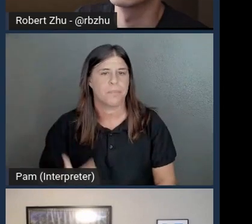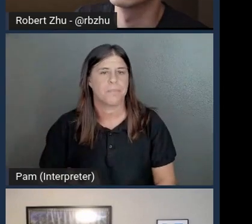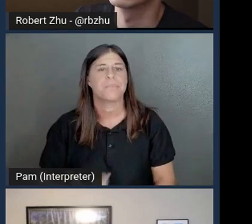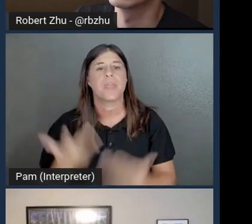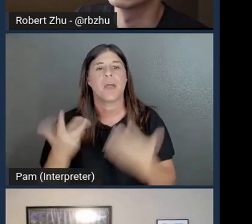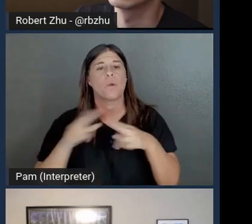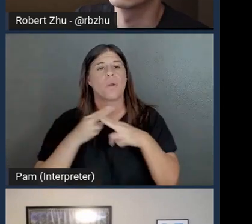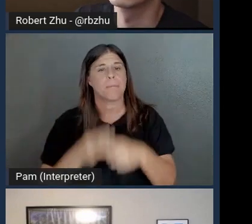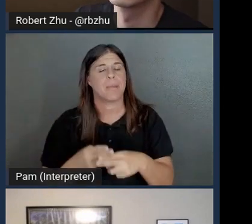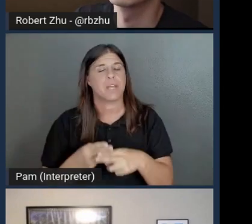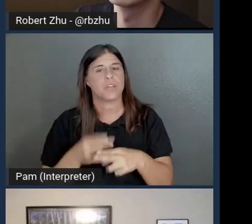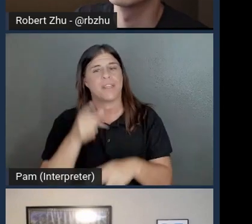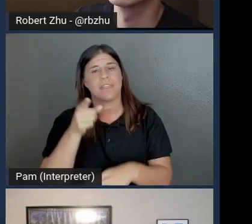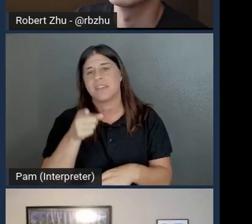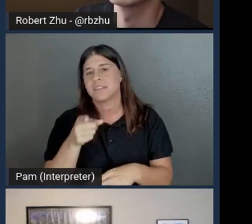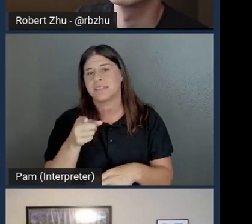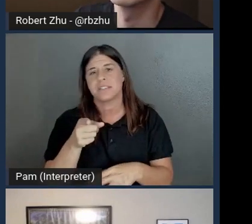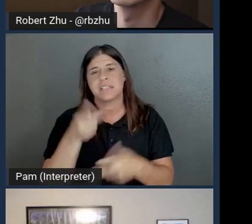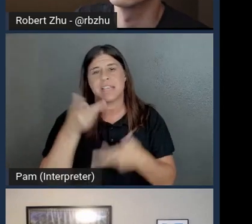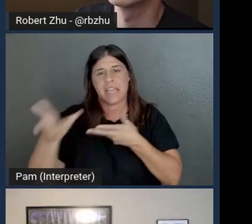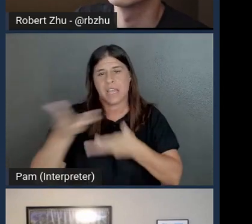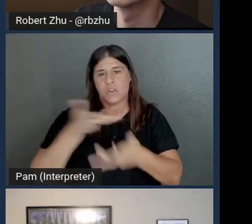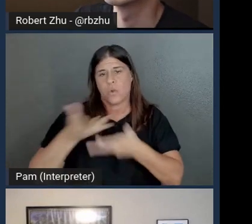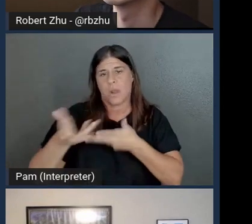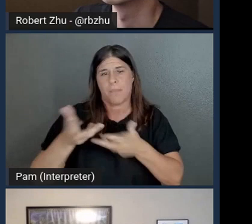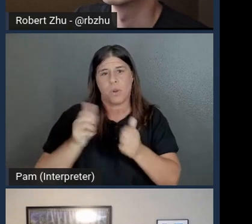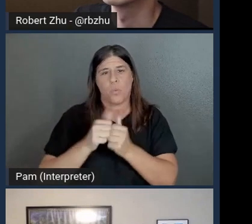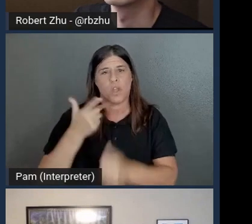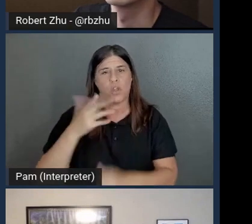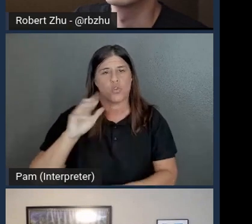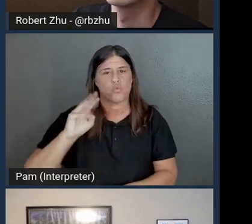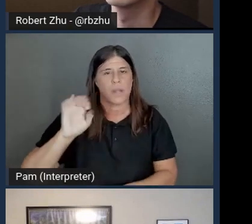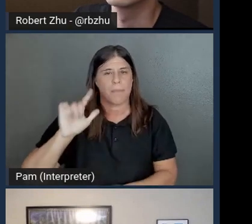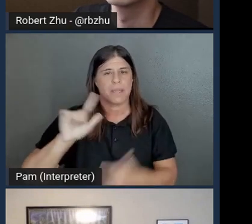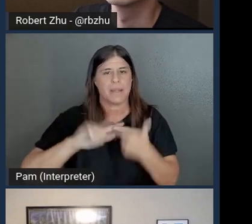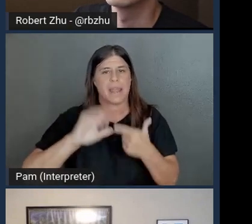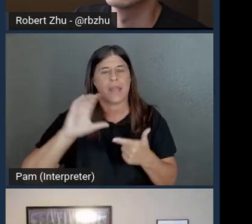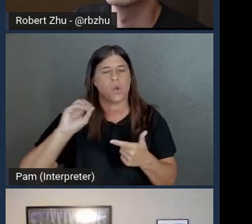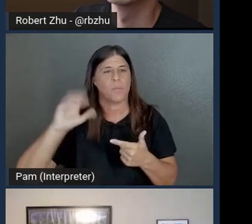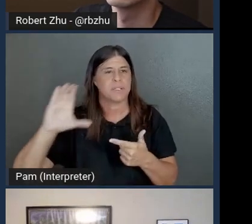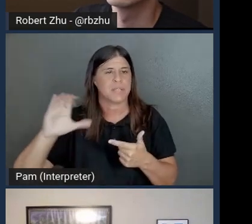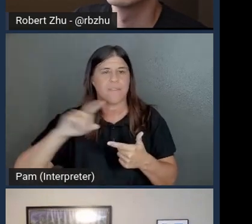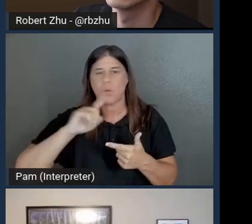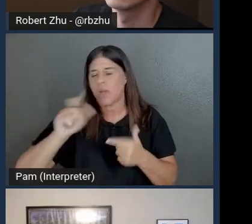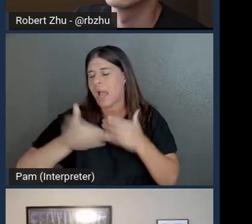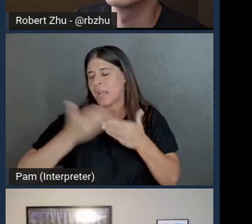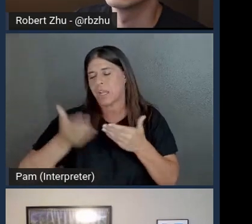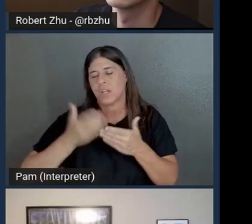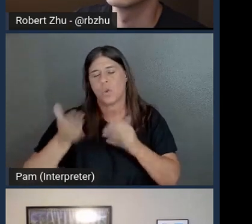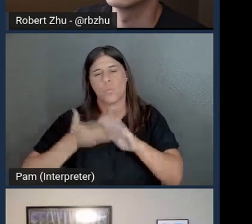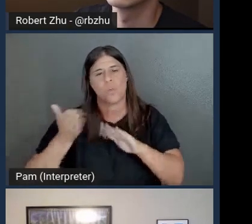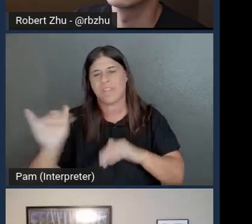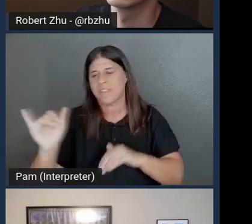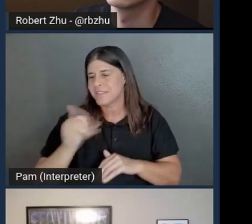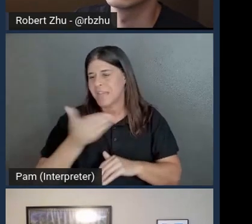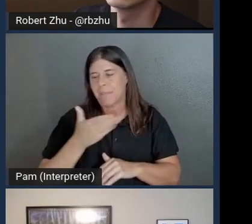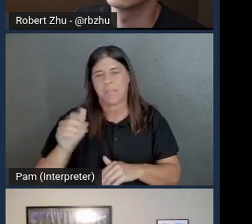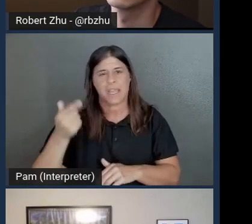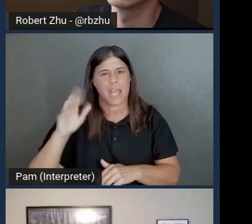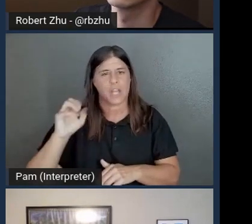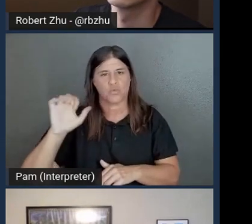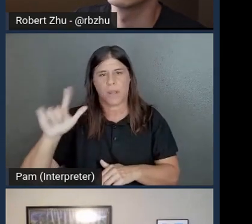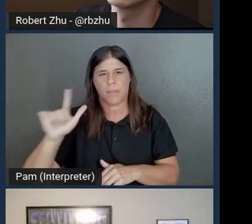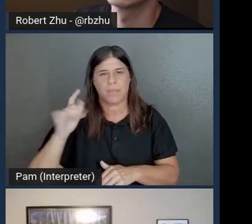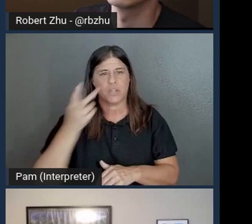mentioned, this is perfectly interoperable between both Gremlin and OpenCypher. So I can basically run that exact same query in Gremlin and get back,